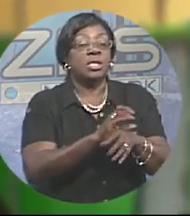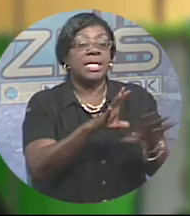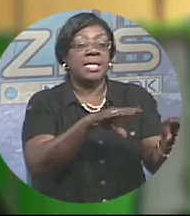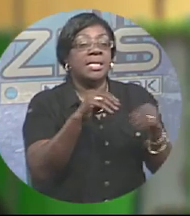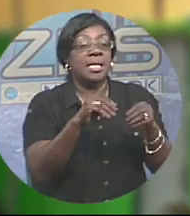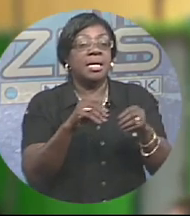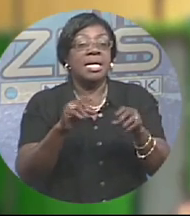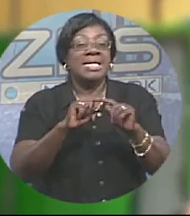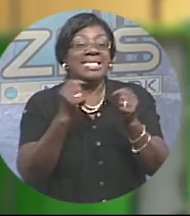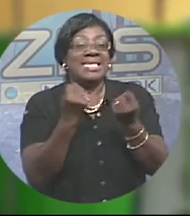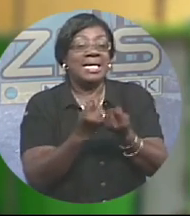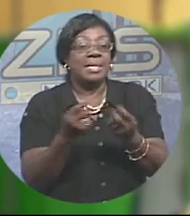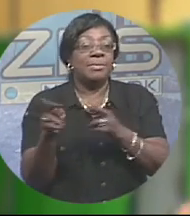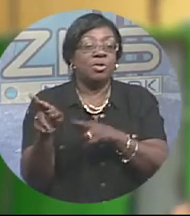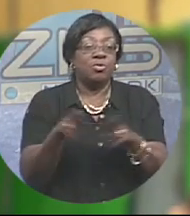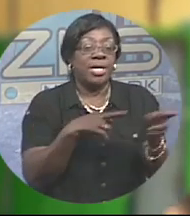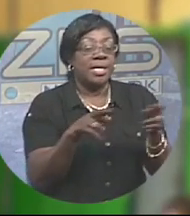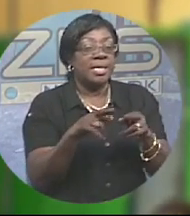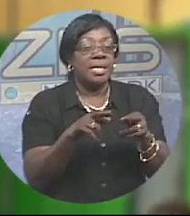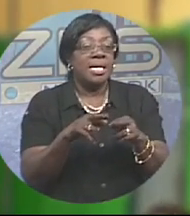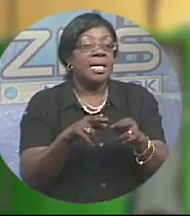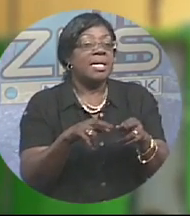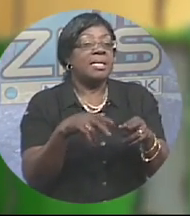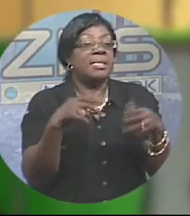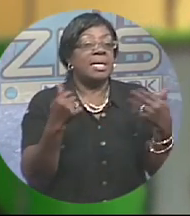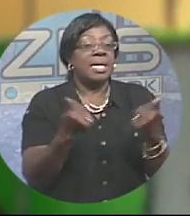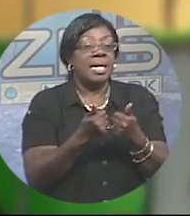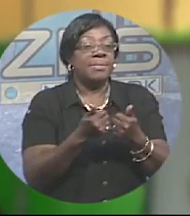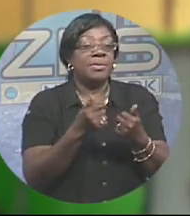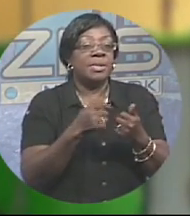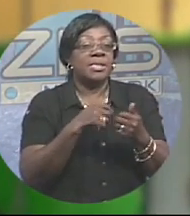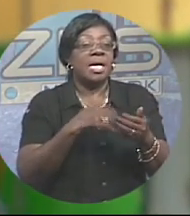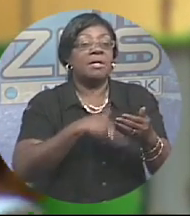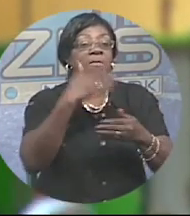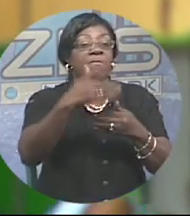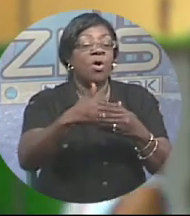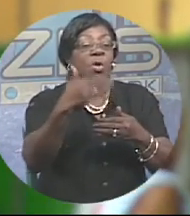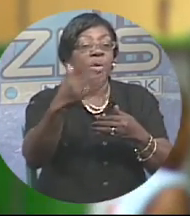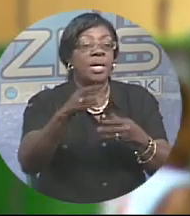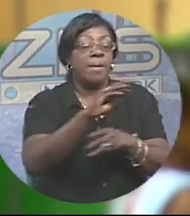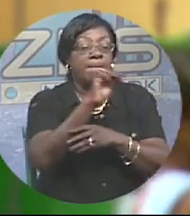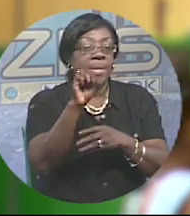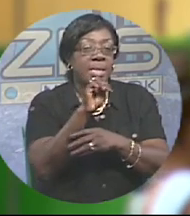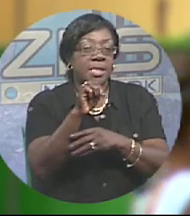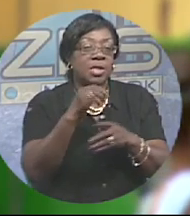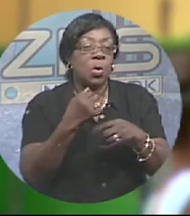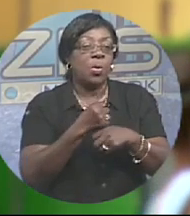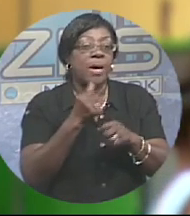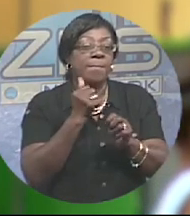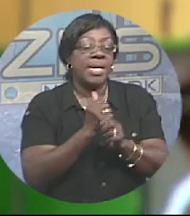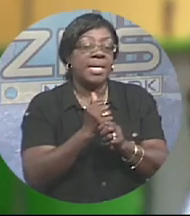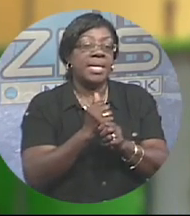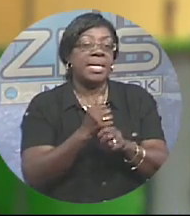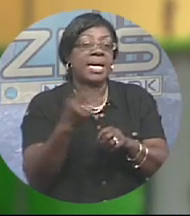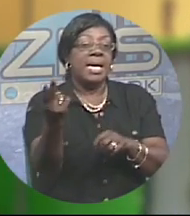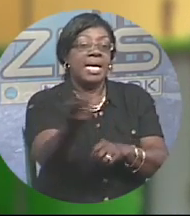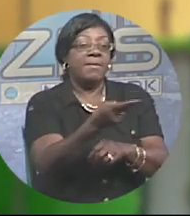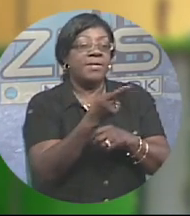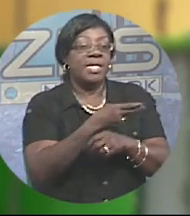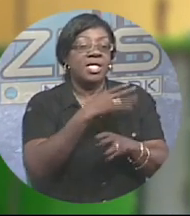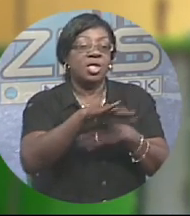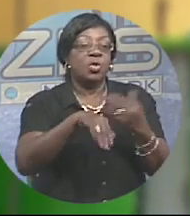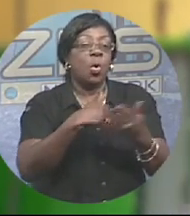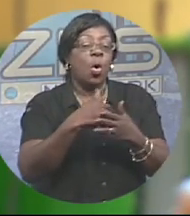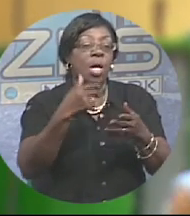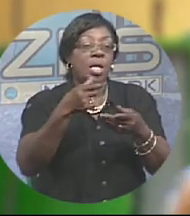for their particular season. GSSSA is going to start the following Monday. And so we are making the invitation to all of the public and private